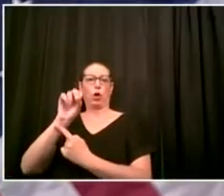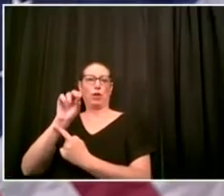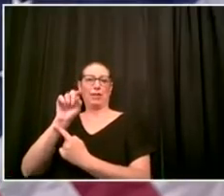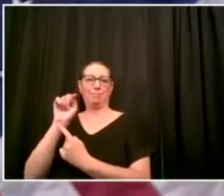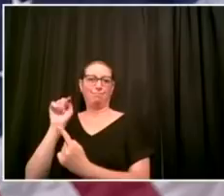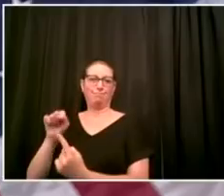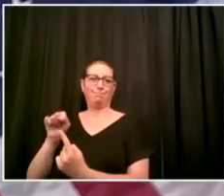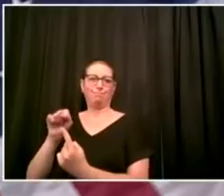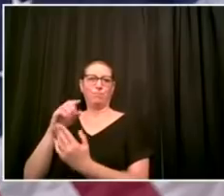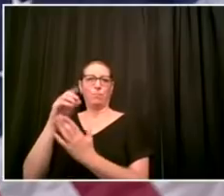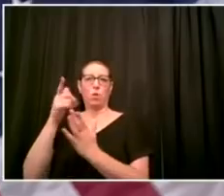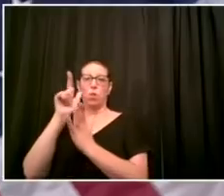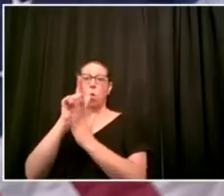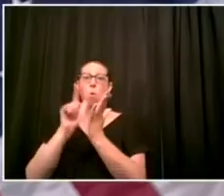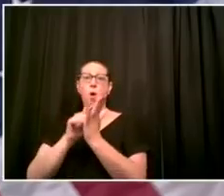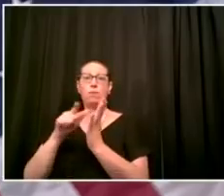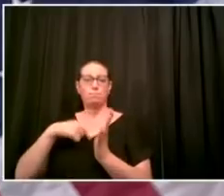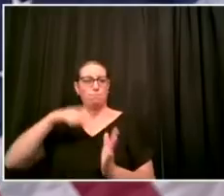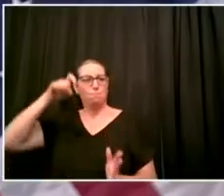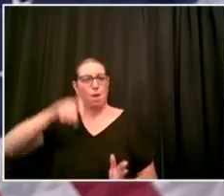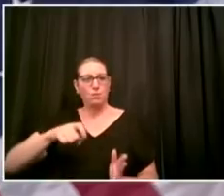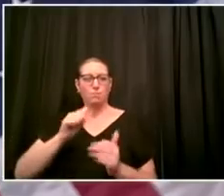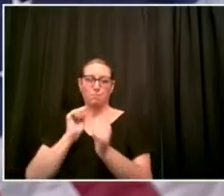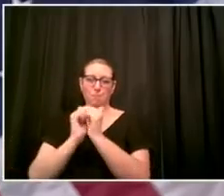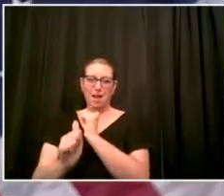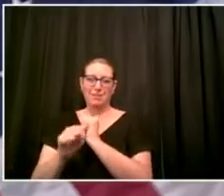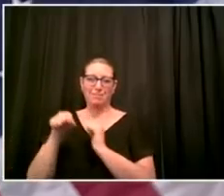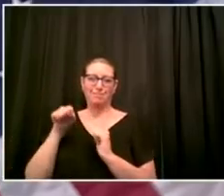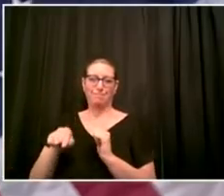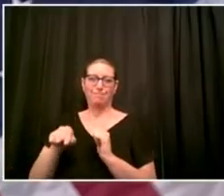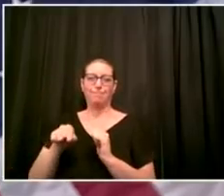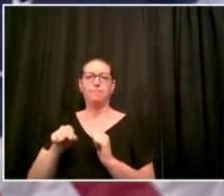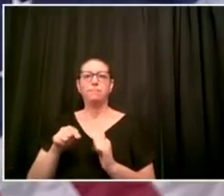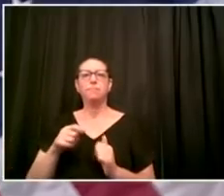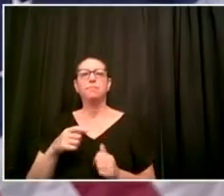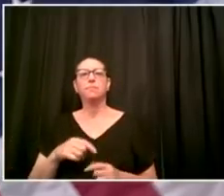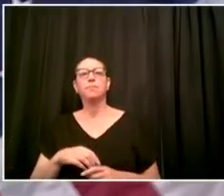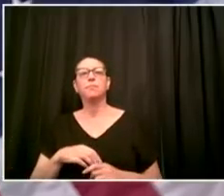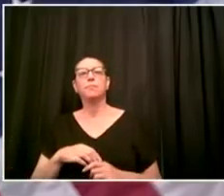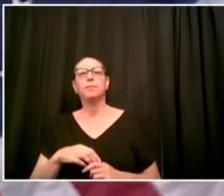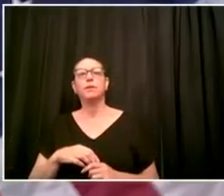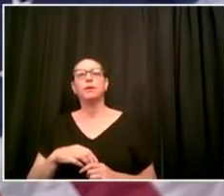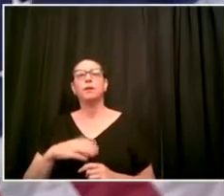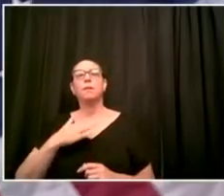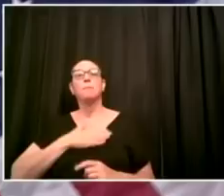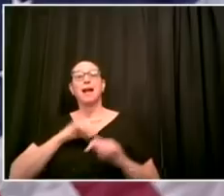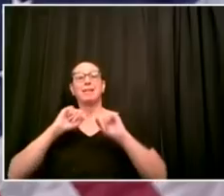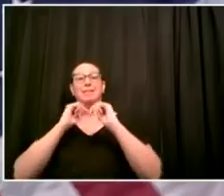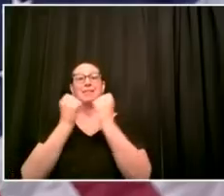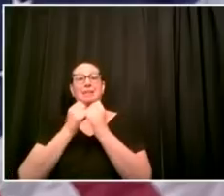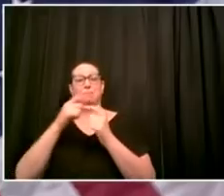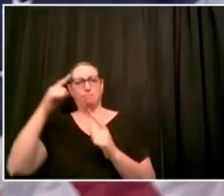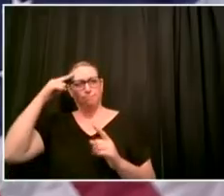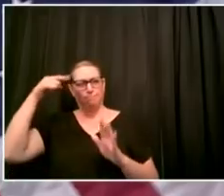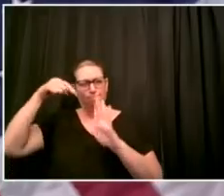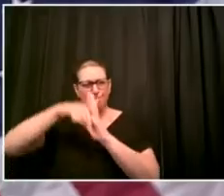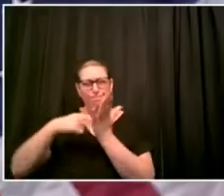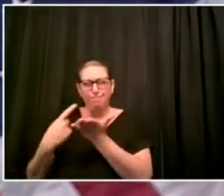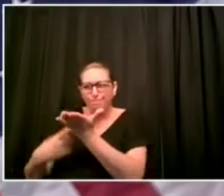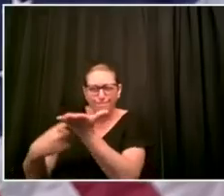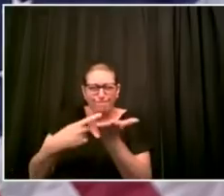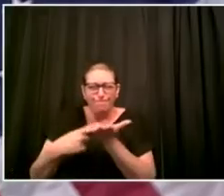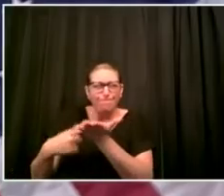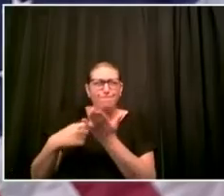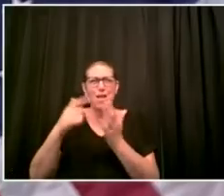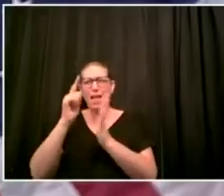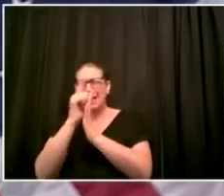over with you the technical and legal issues so you understand this obviously is something patterned on what happened after 9/11. When